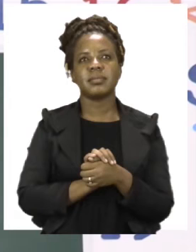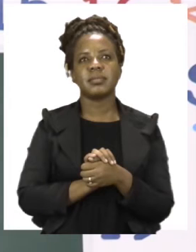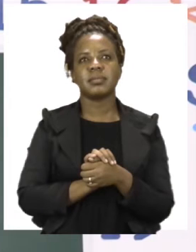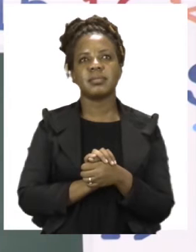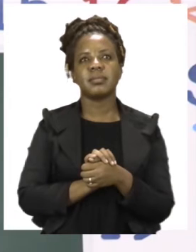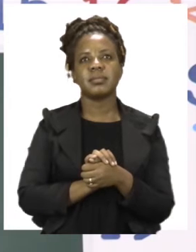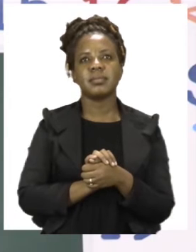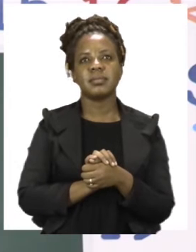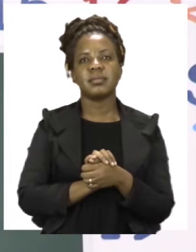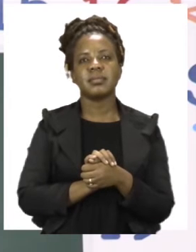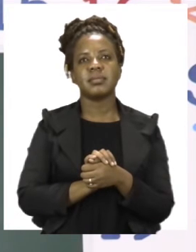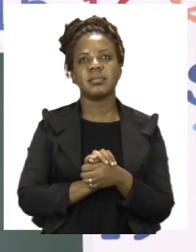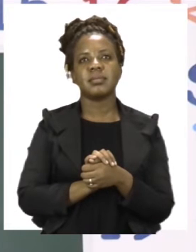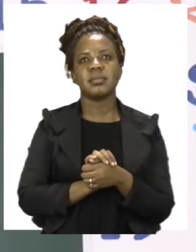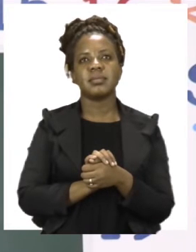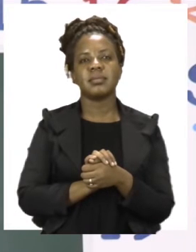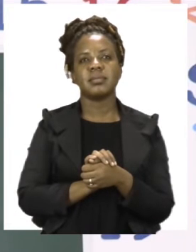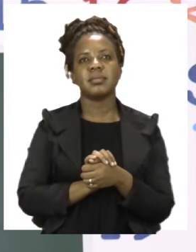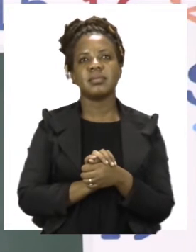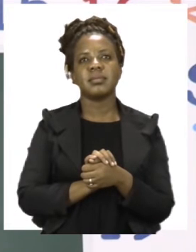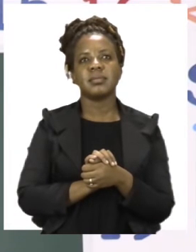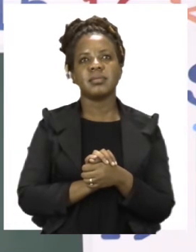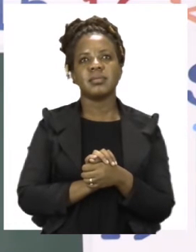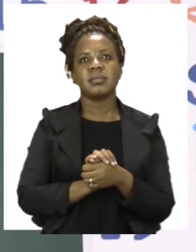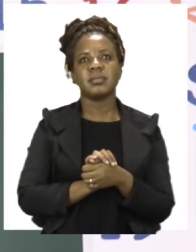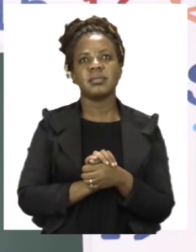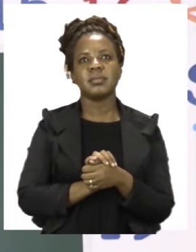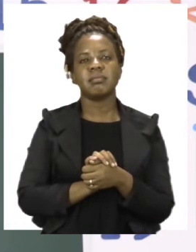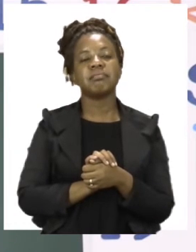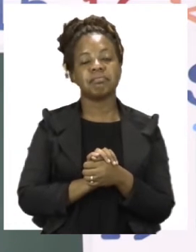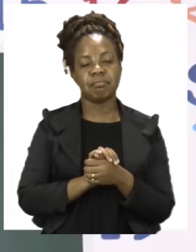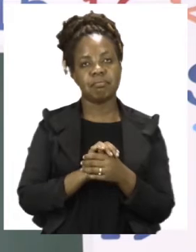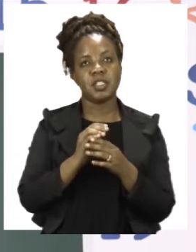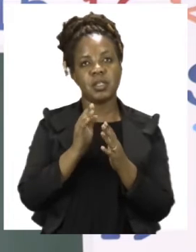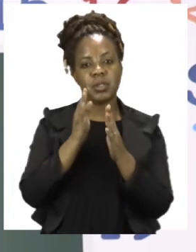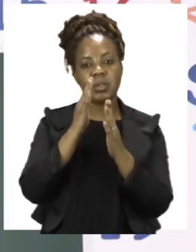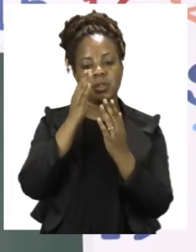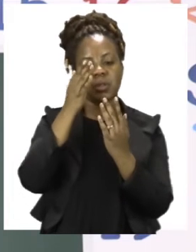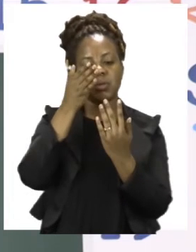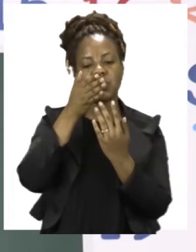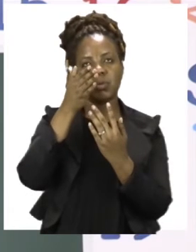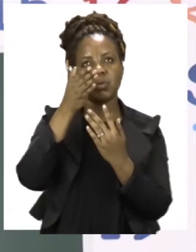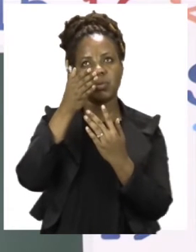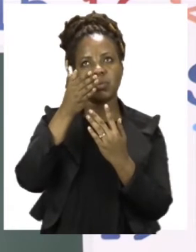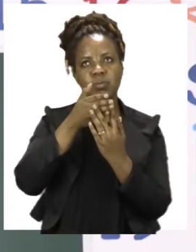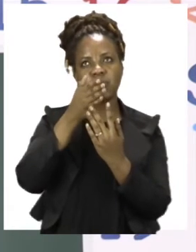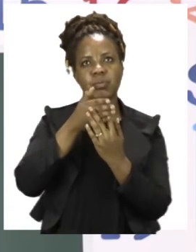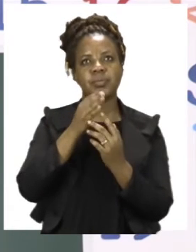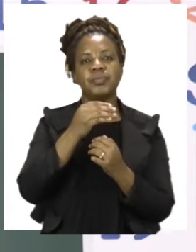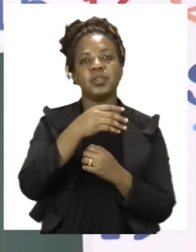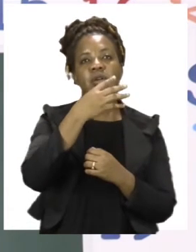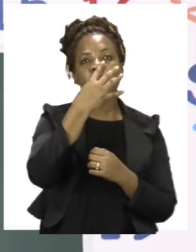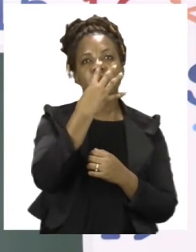following. Then now we go to the next one. For the tens, We now say 4